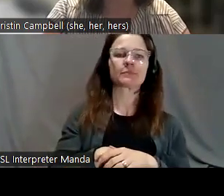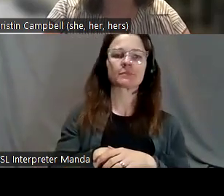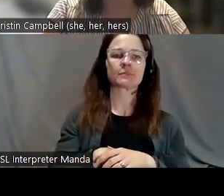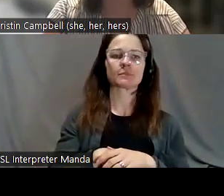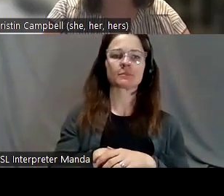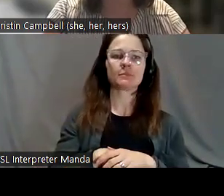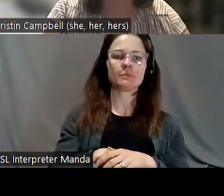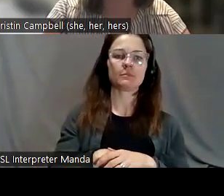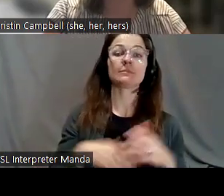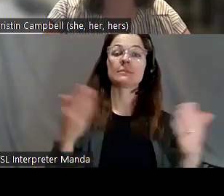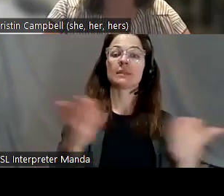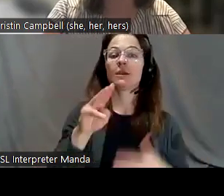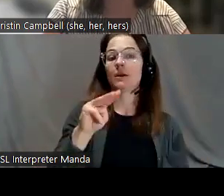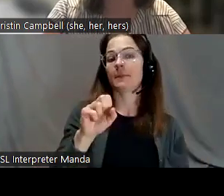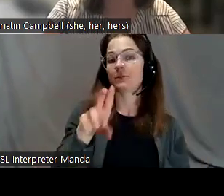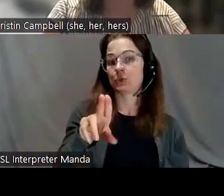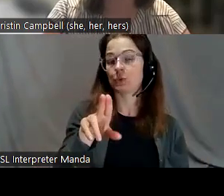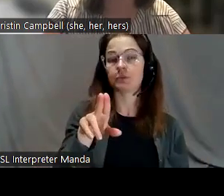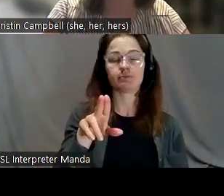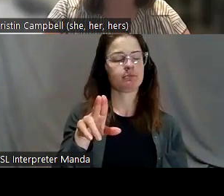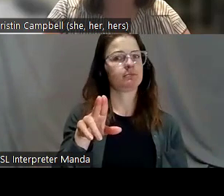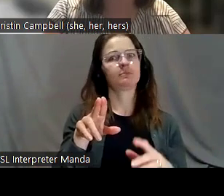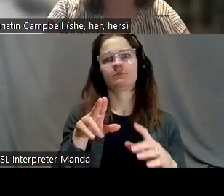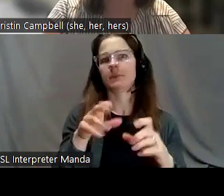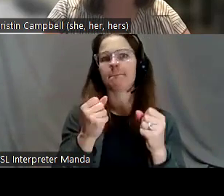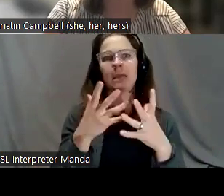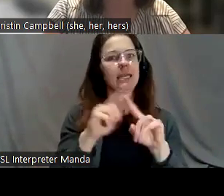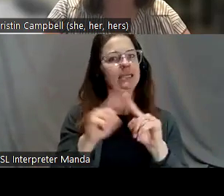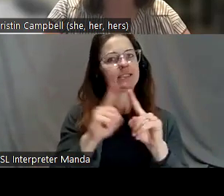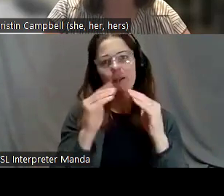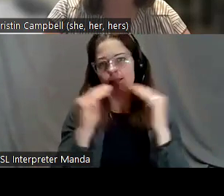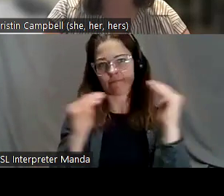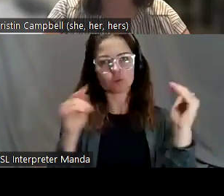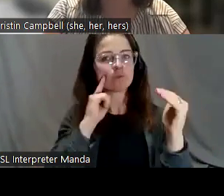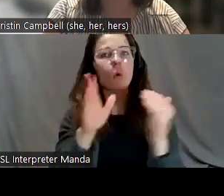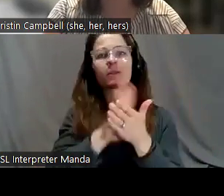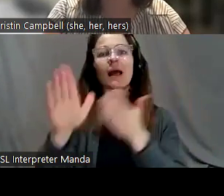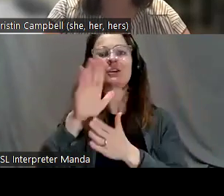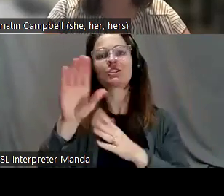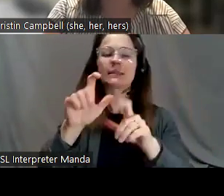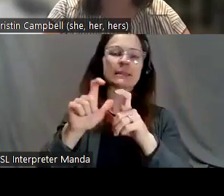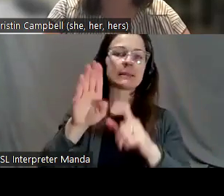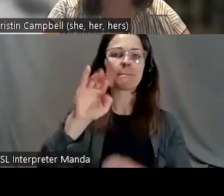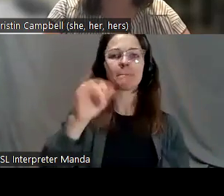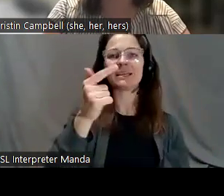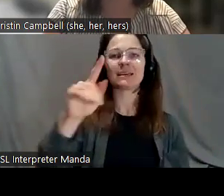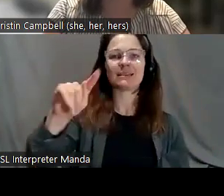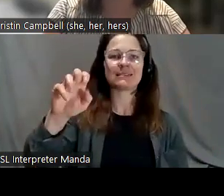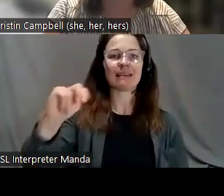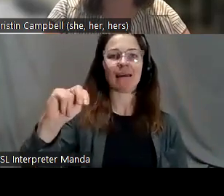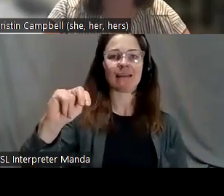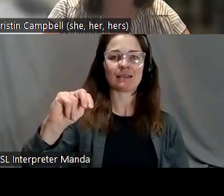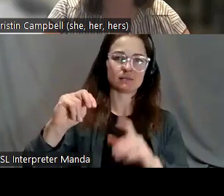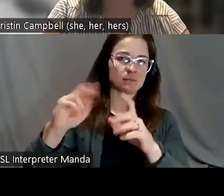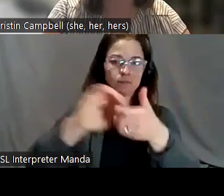at MSU multiple levels of intercollegiate efforts at the Big Ten to motivate publishers of academic